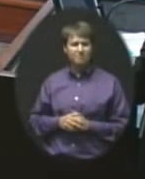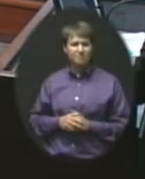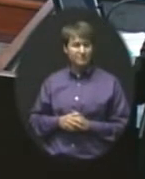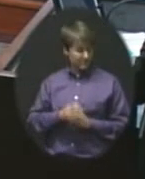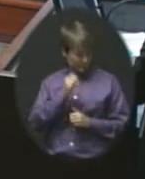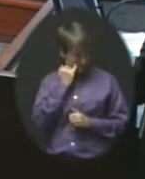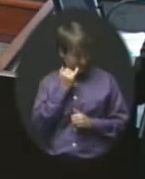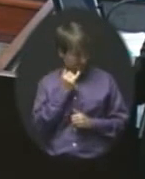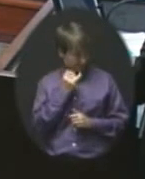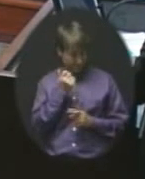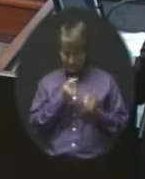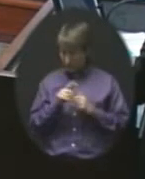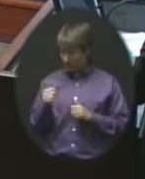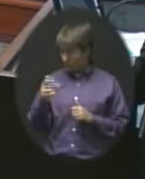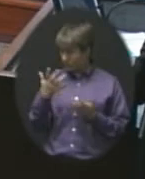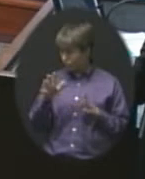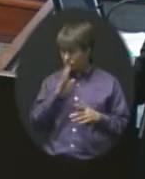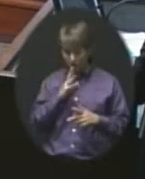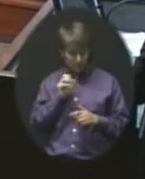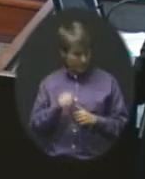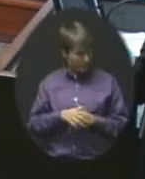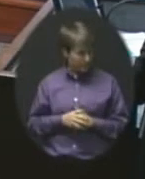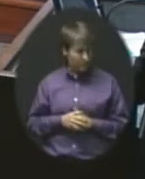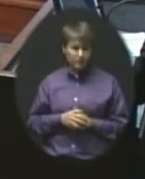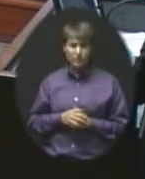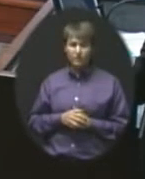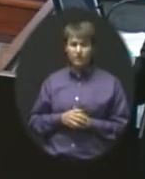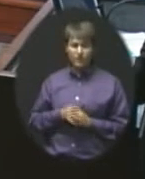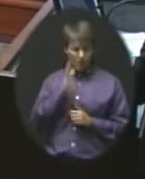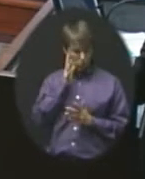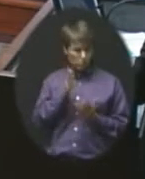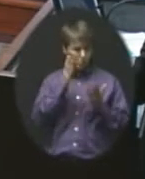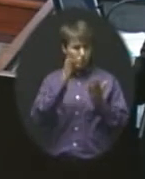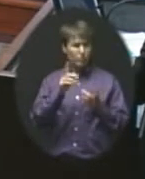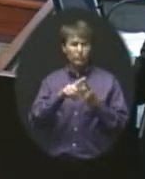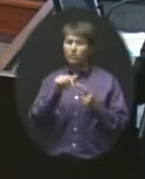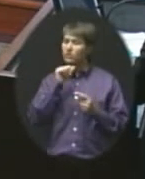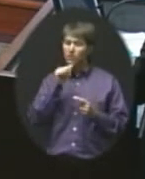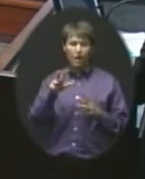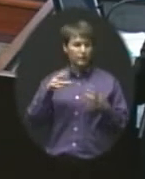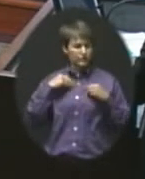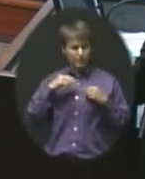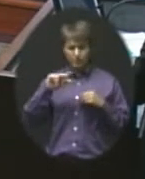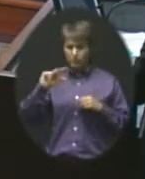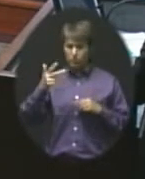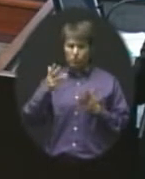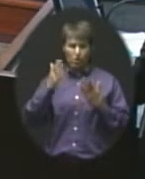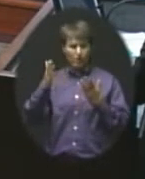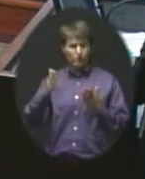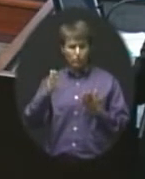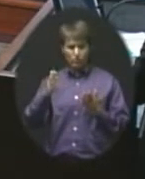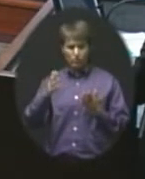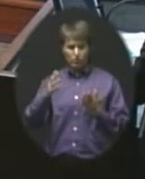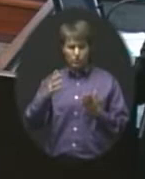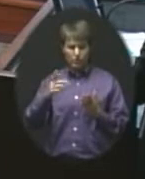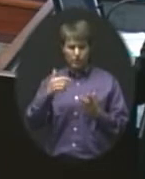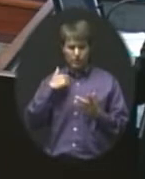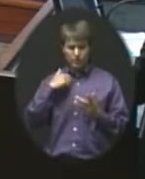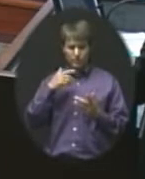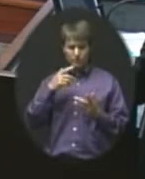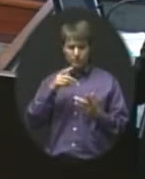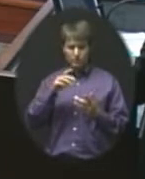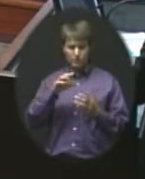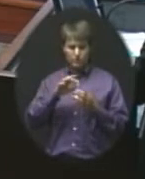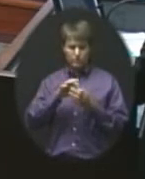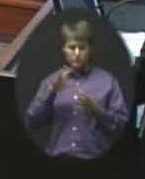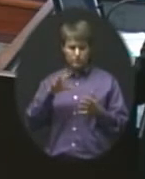If everybody's done talking, I will move to not accept the third offer to enter into a commercial real estate sales contract